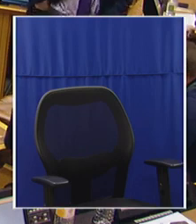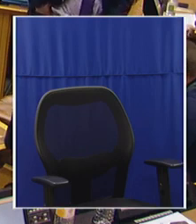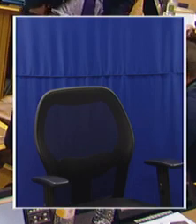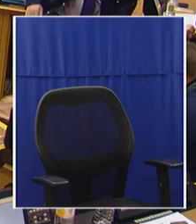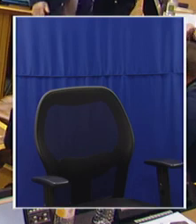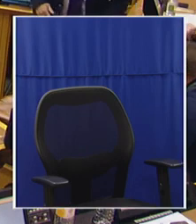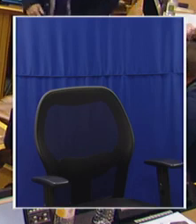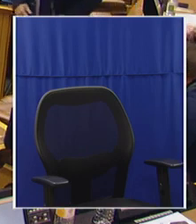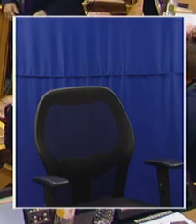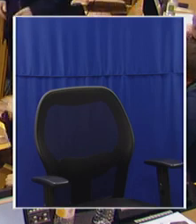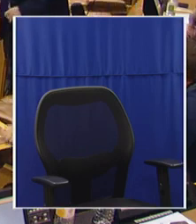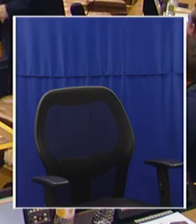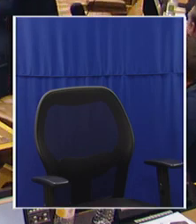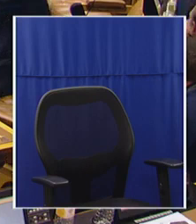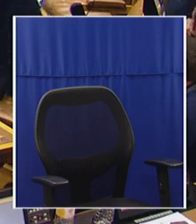ngobefuna